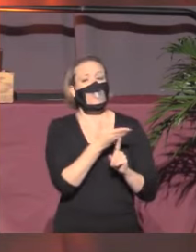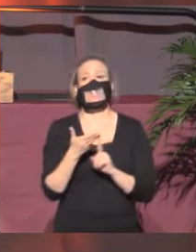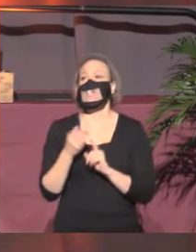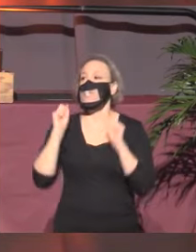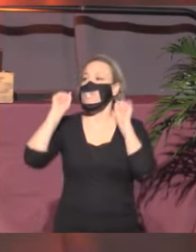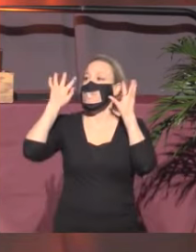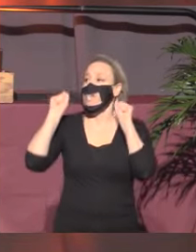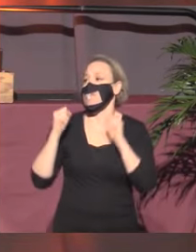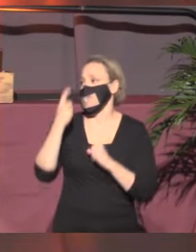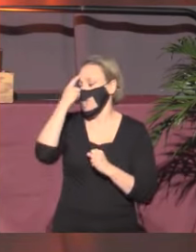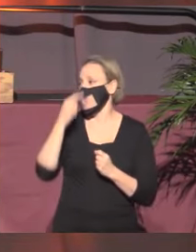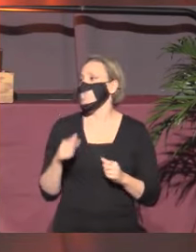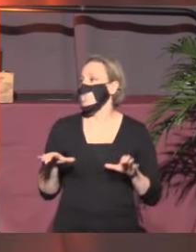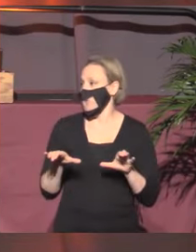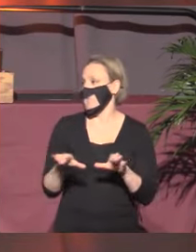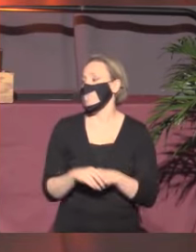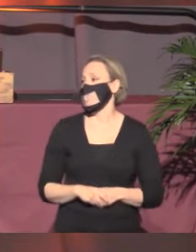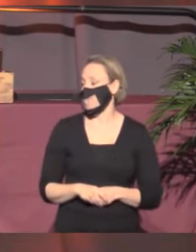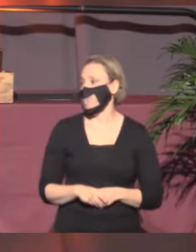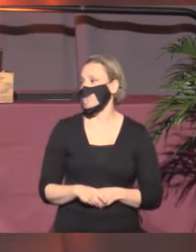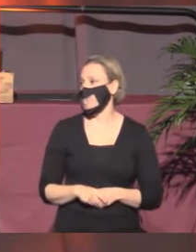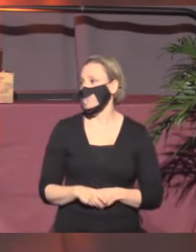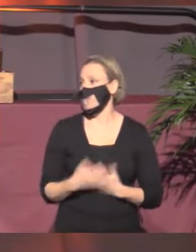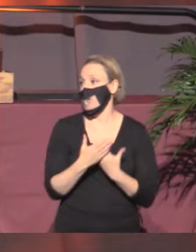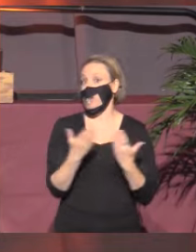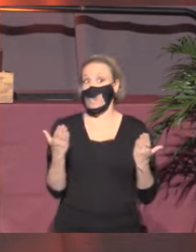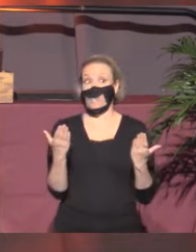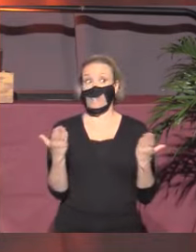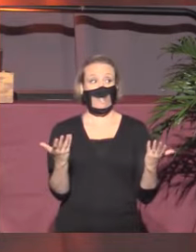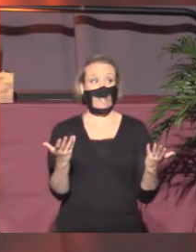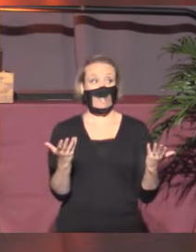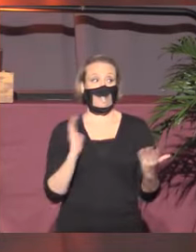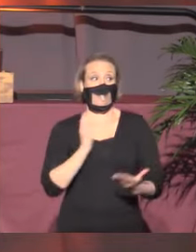do. You are our hope for the future.